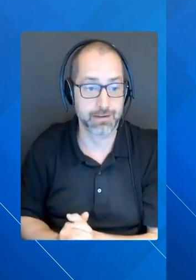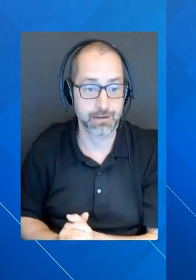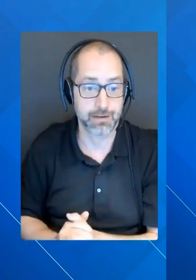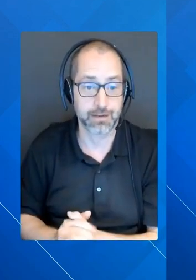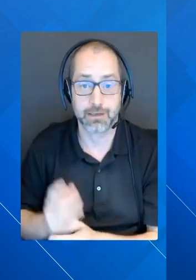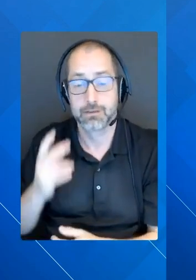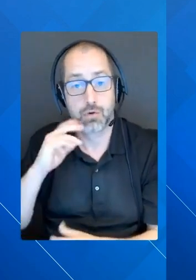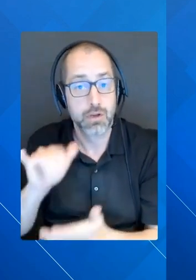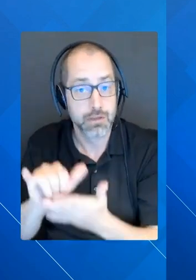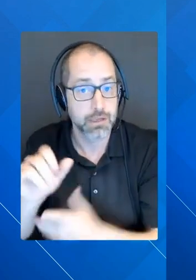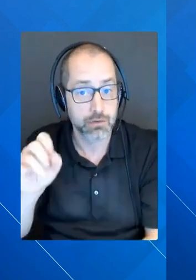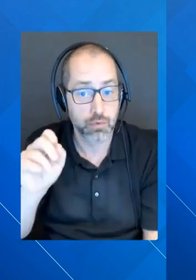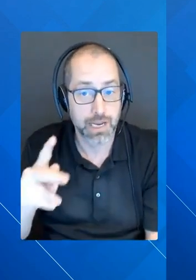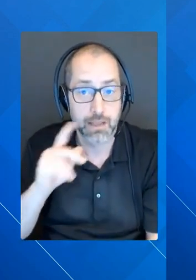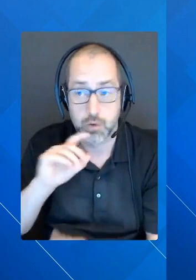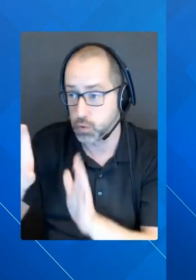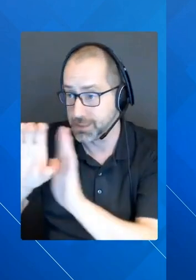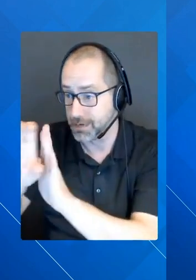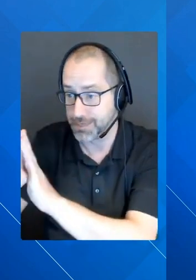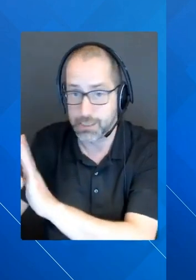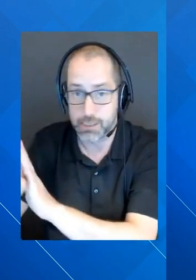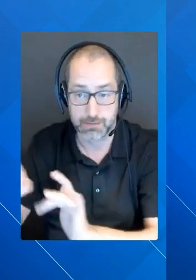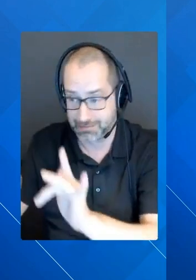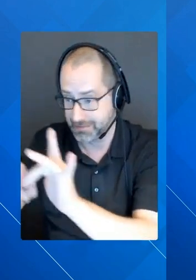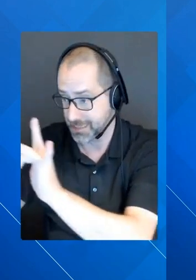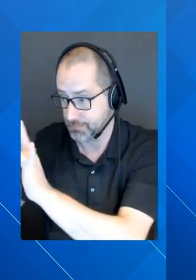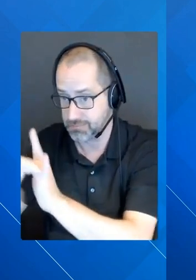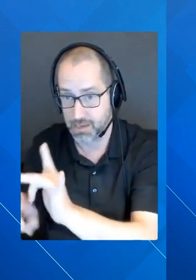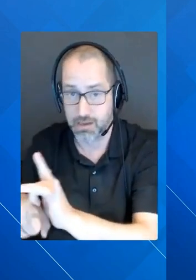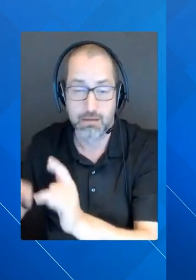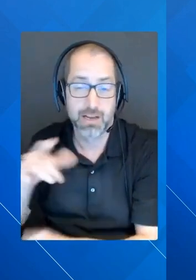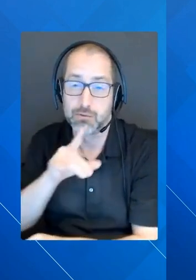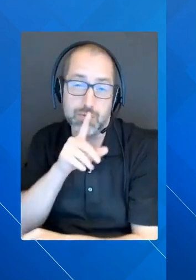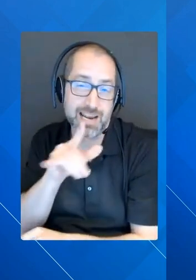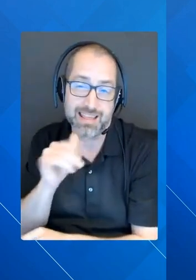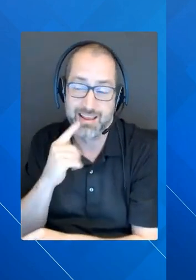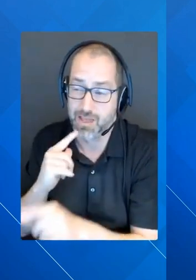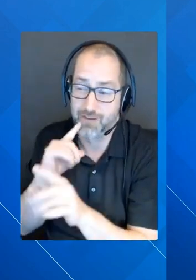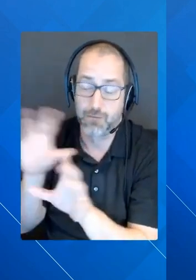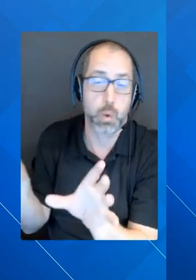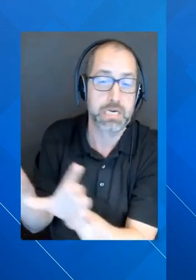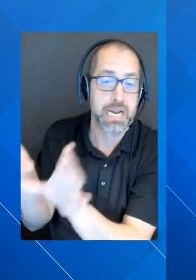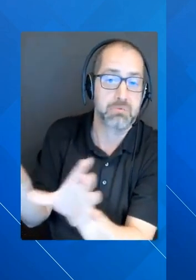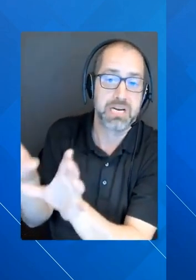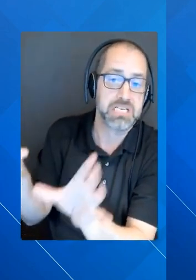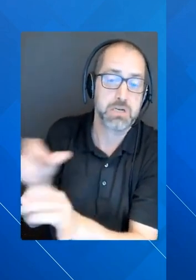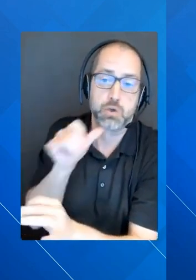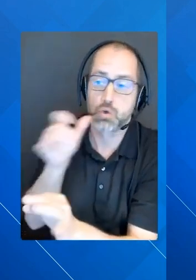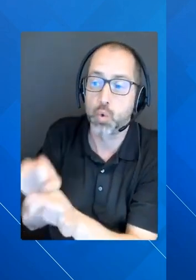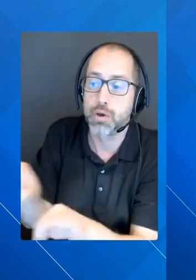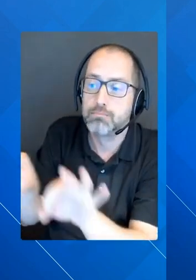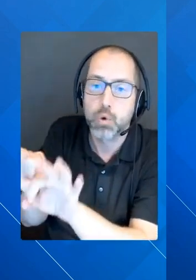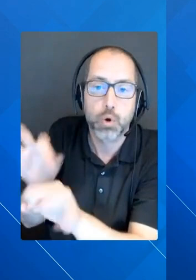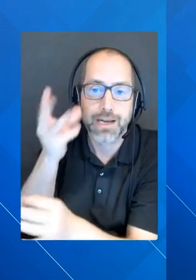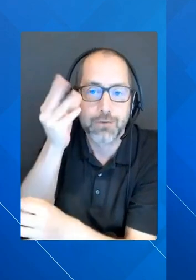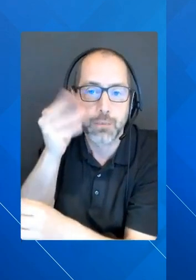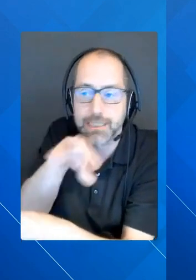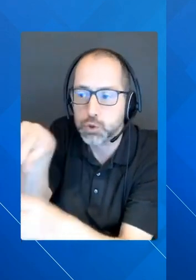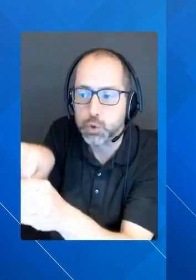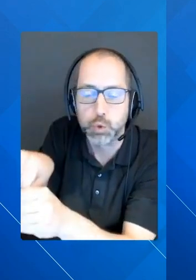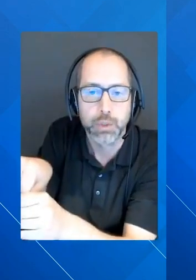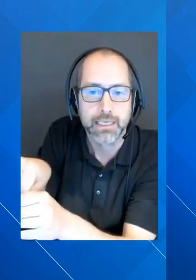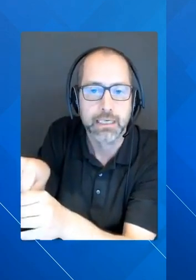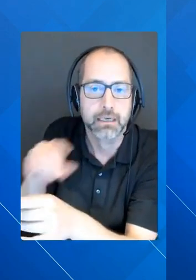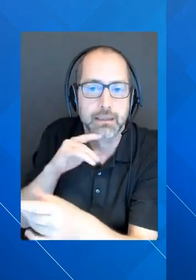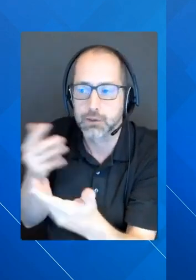It's okay that these images aren't getting read out because they're really just there for decoration. There's no important information to convey that isn't presented